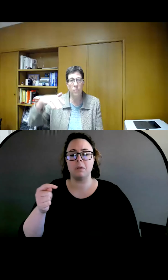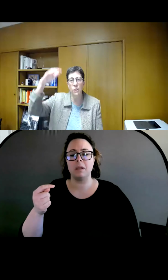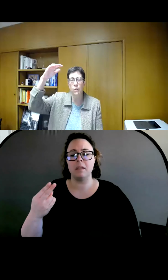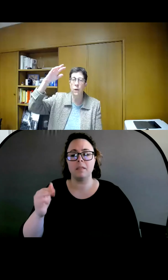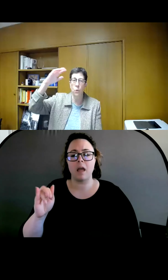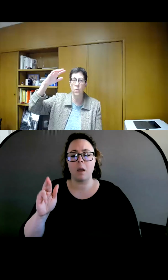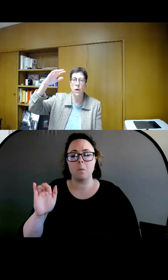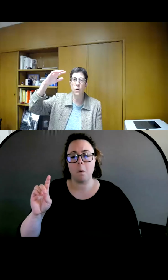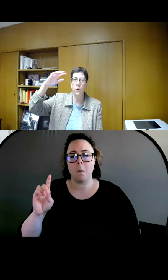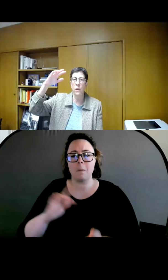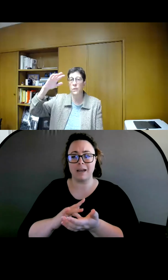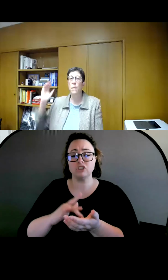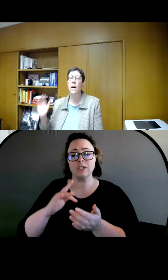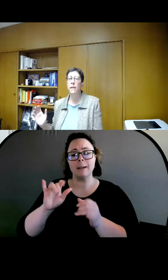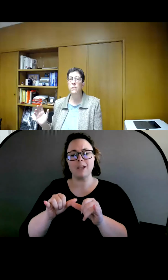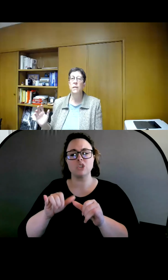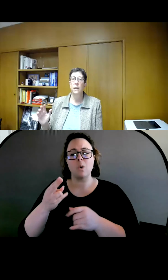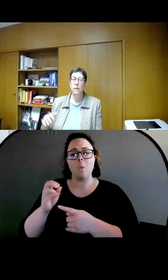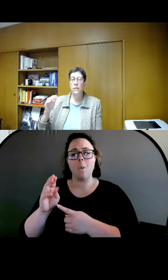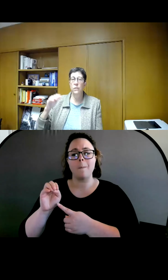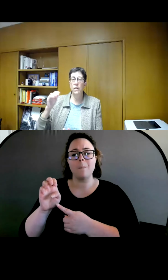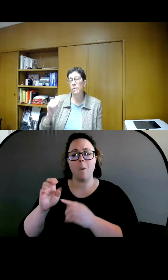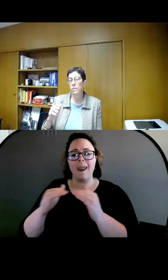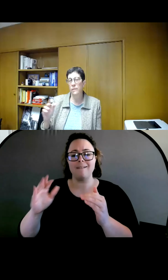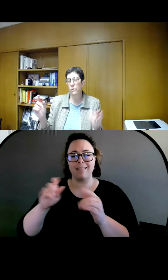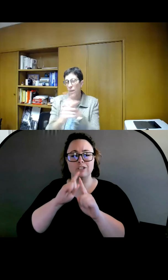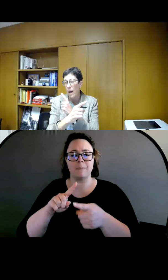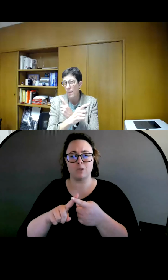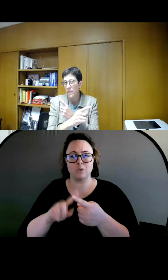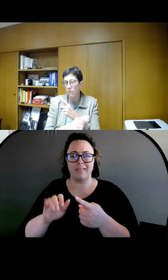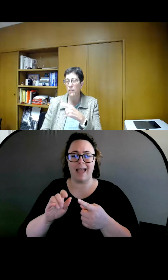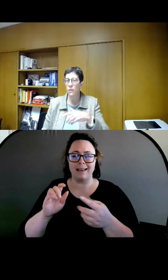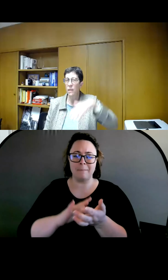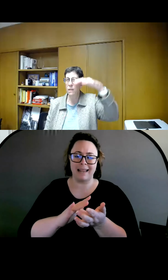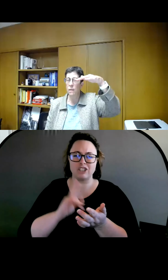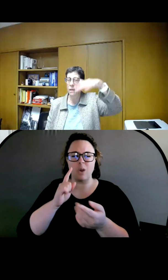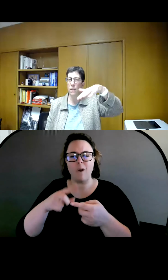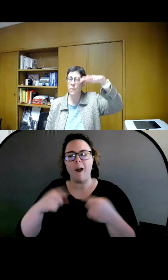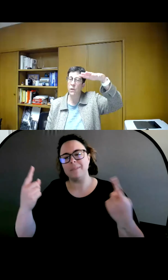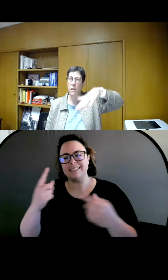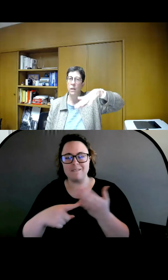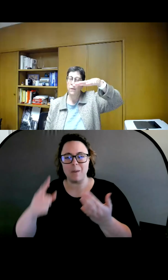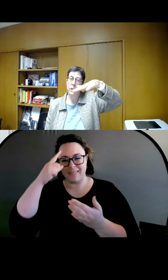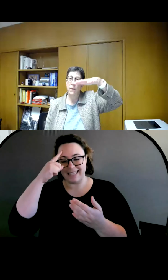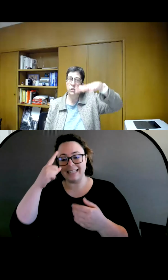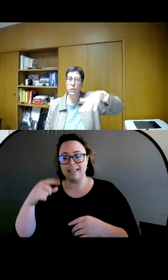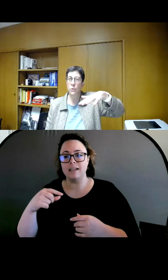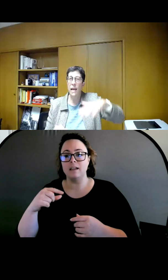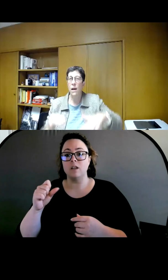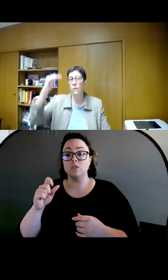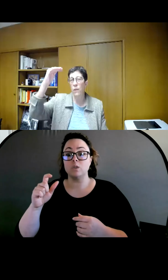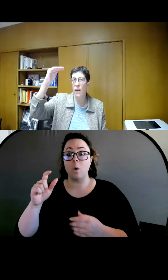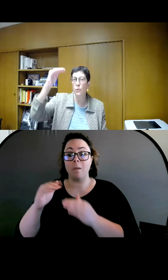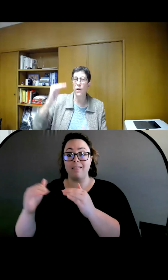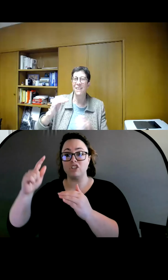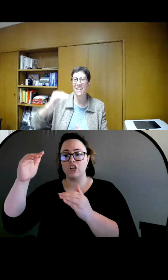you're measuring a hormone that responds, that it's sort of the opposite of what you'd think. The level should go